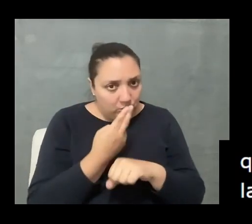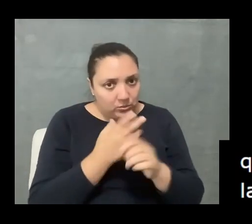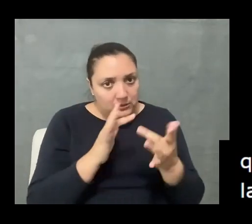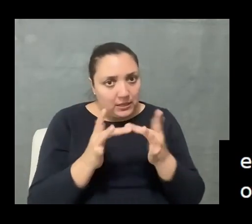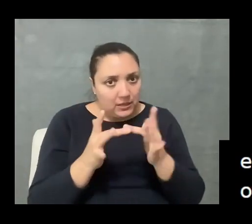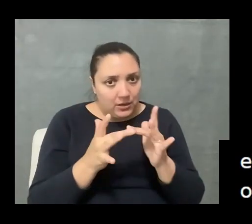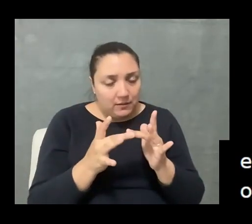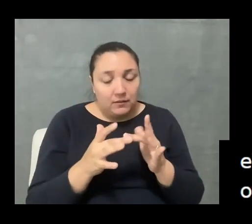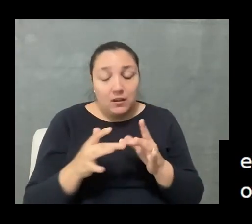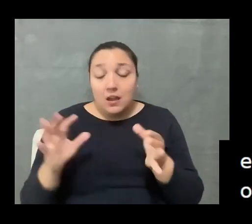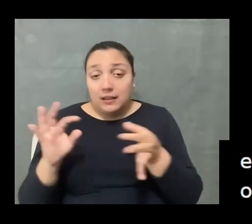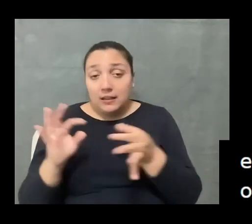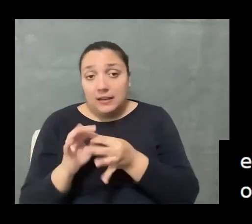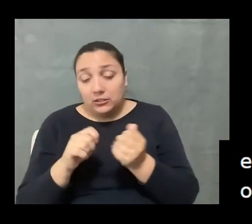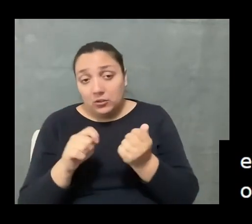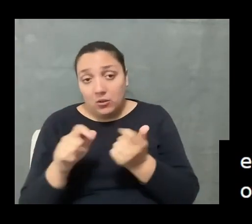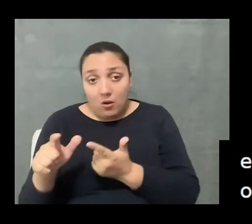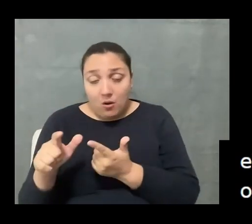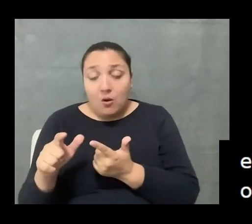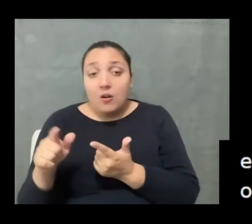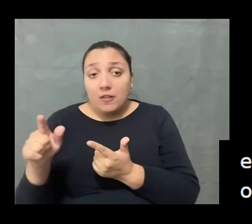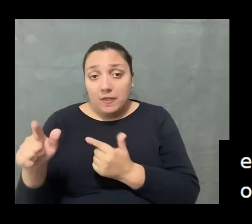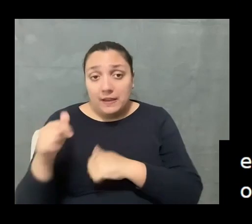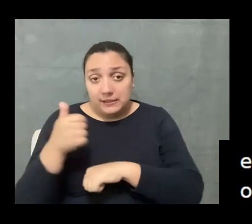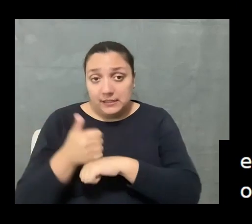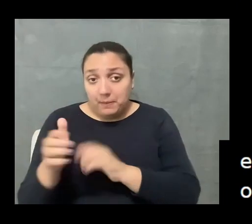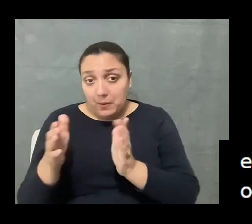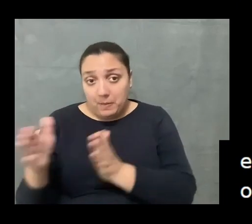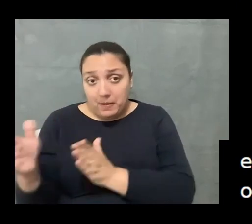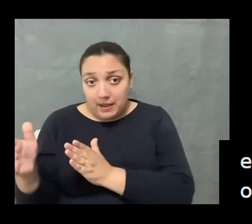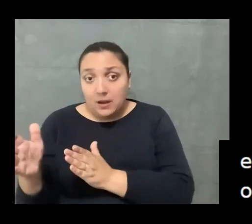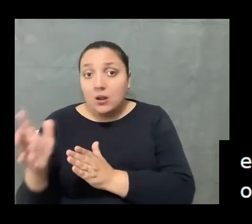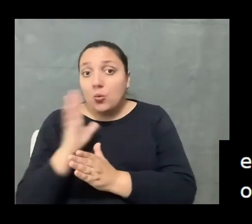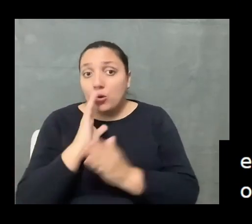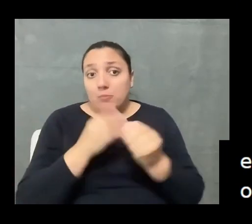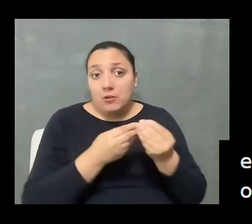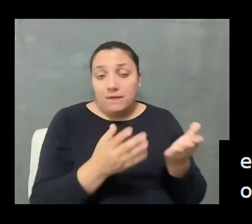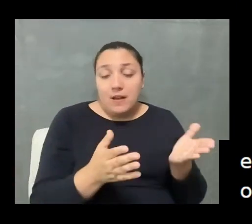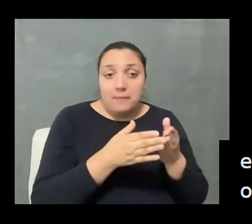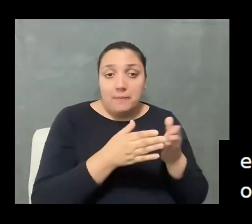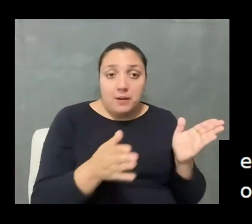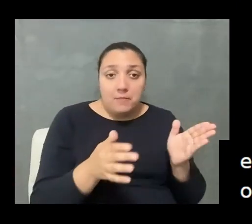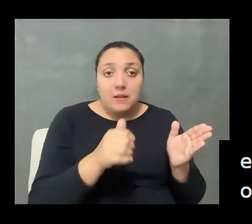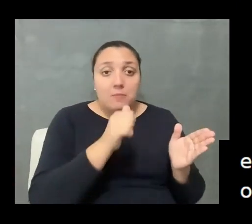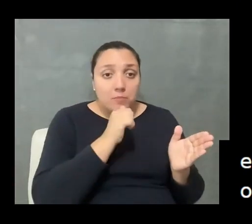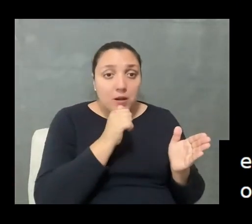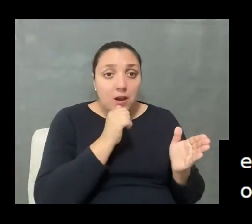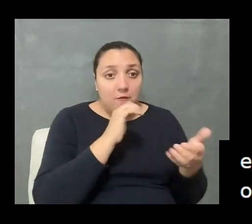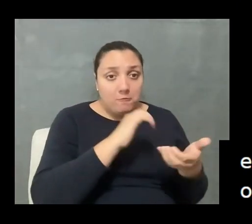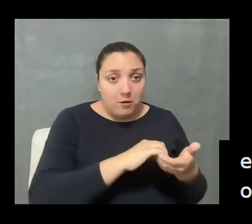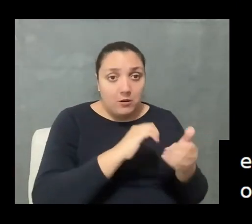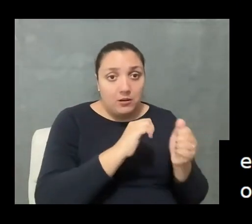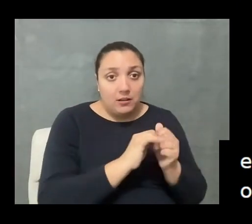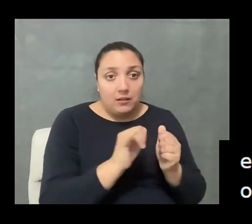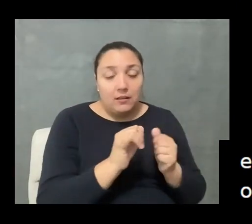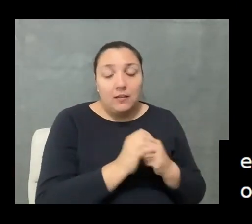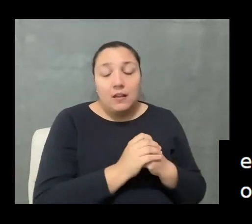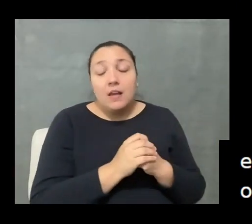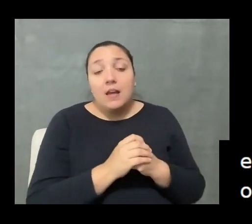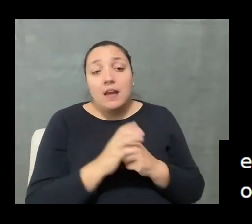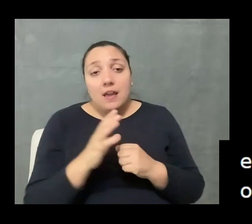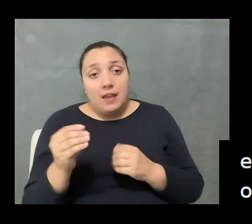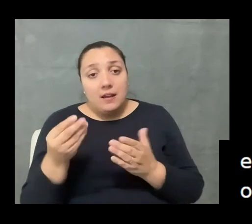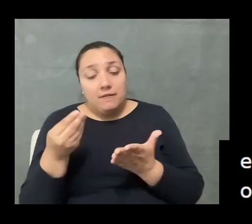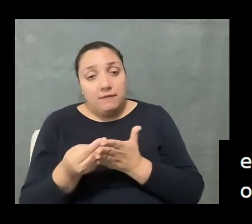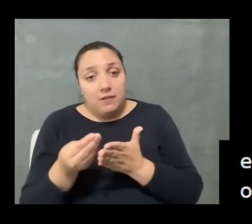develops their digital equity plan, we encourage funding to support public-private partnerships like Big Apple Connect across the state, as well as funding for trusted